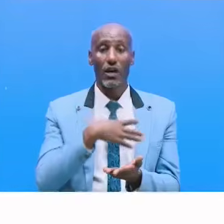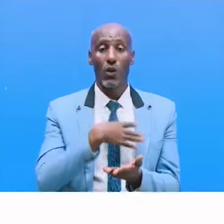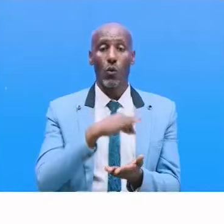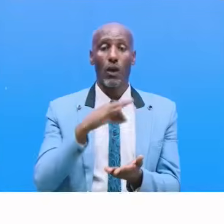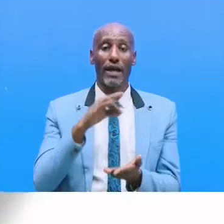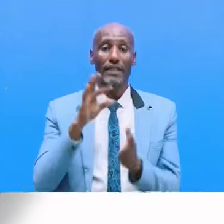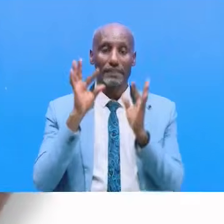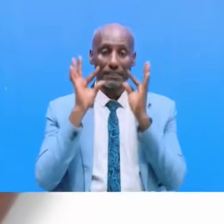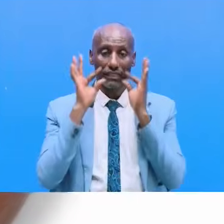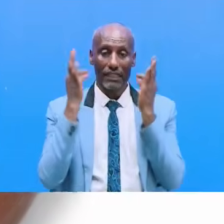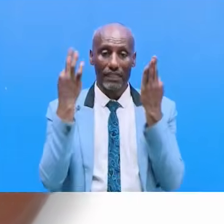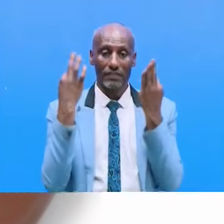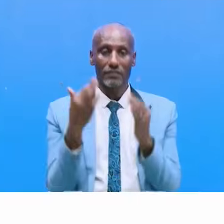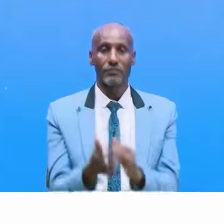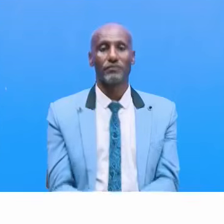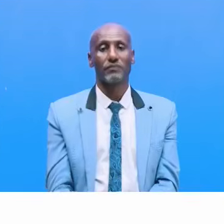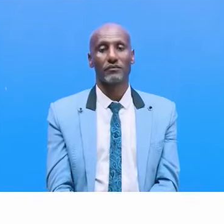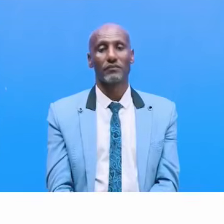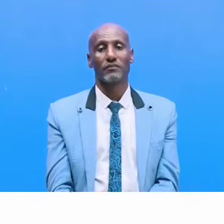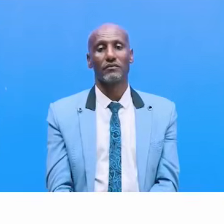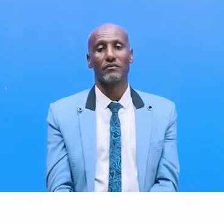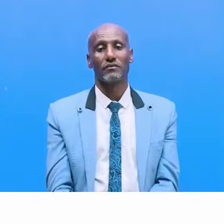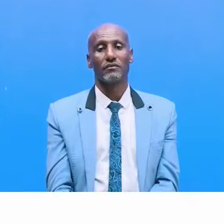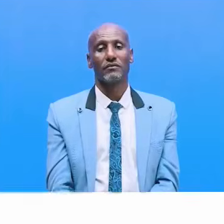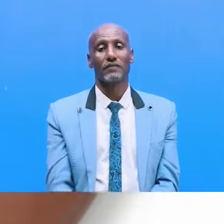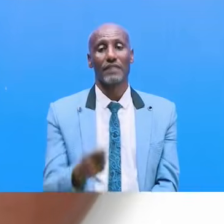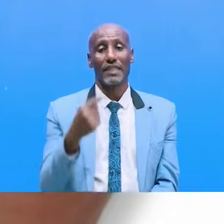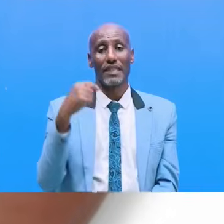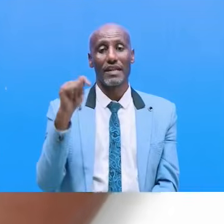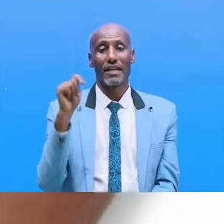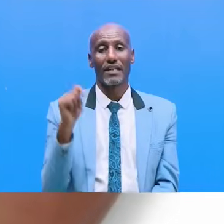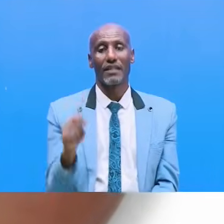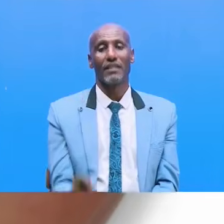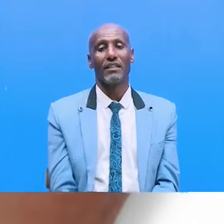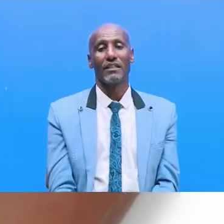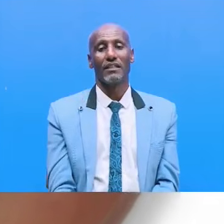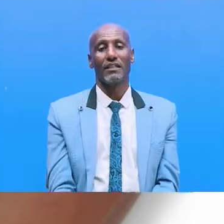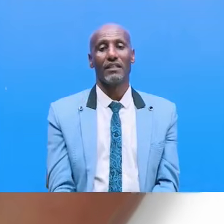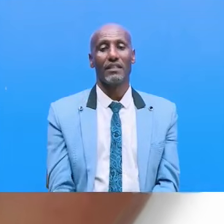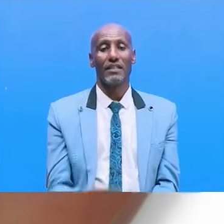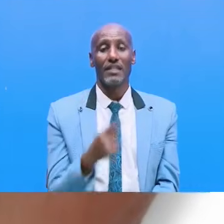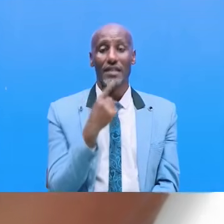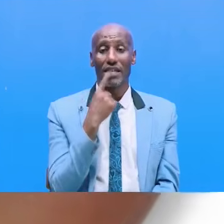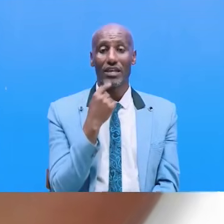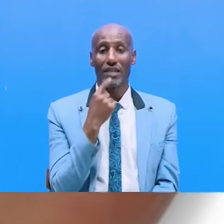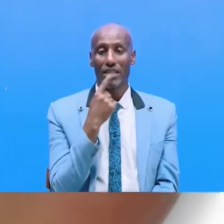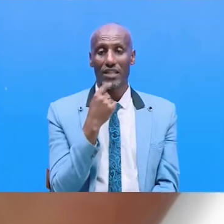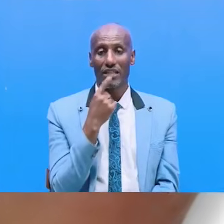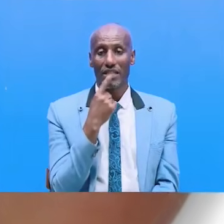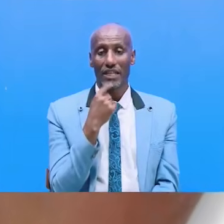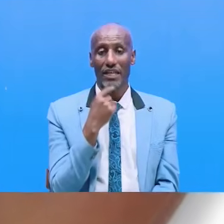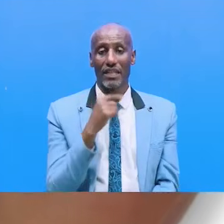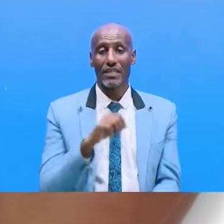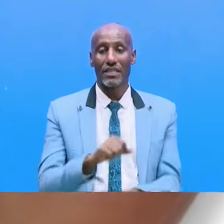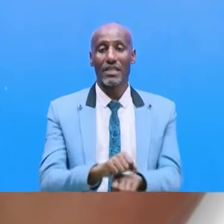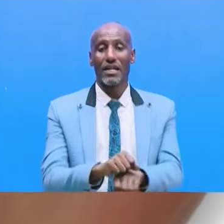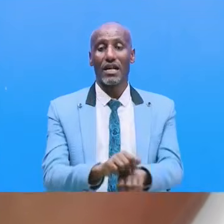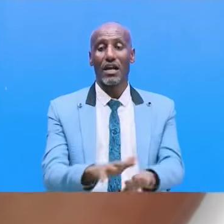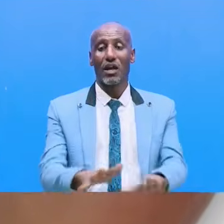another example. For example, the red carpet.